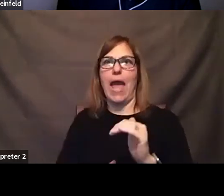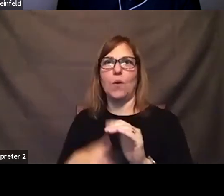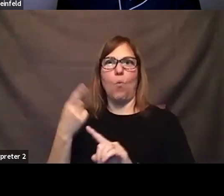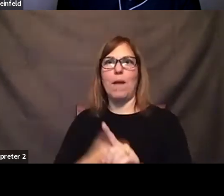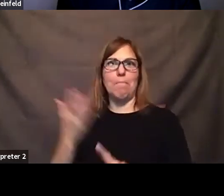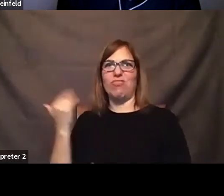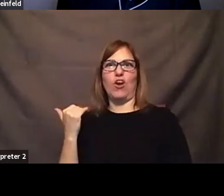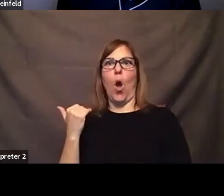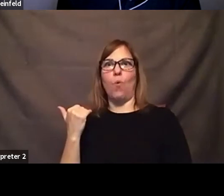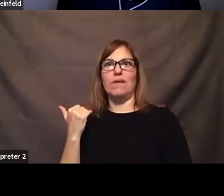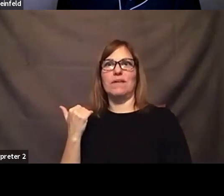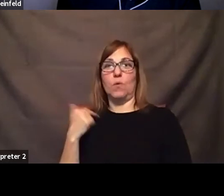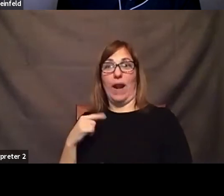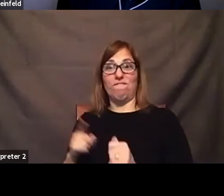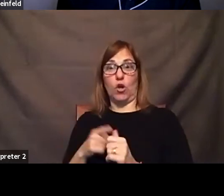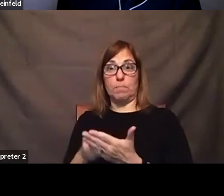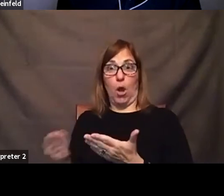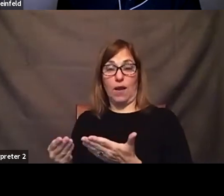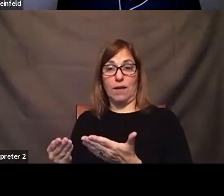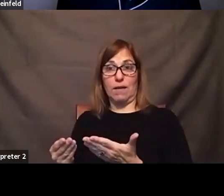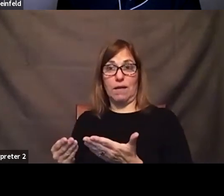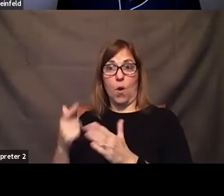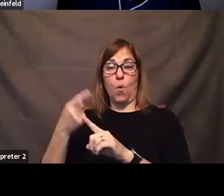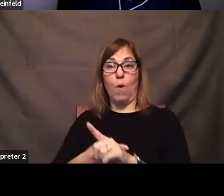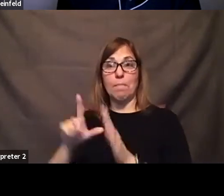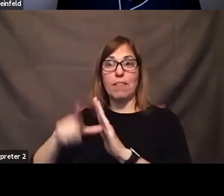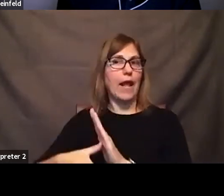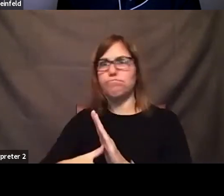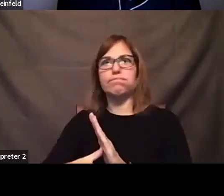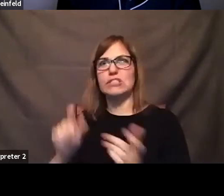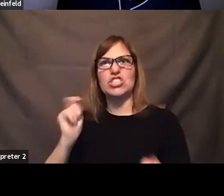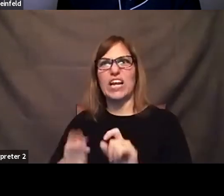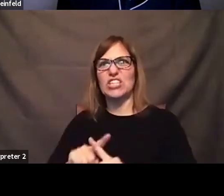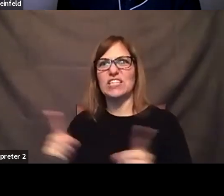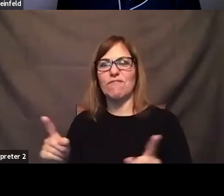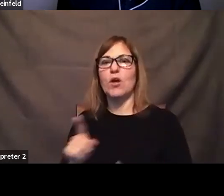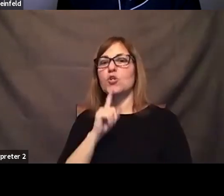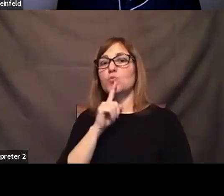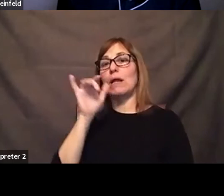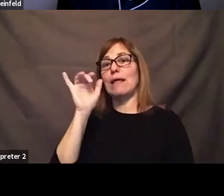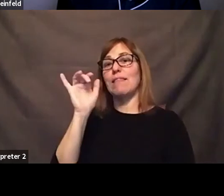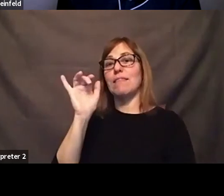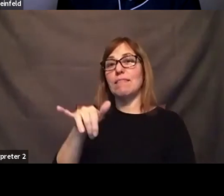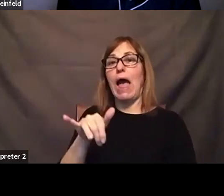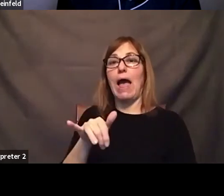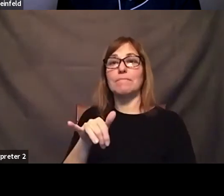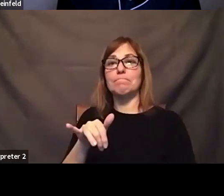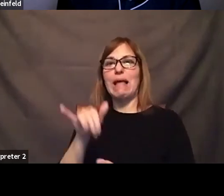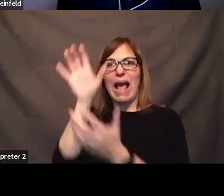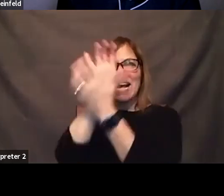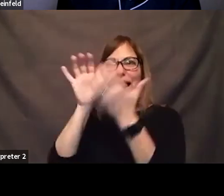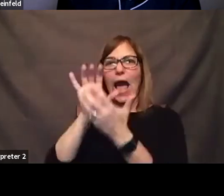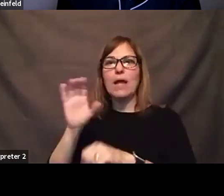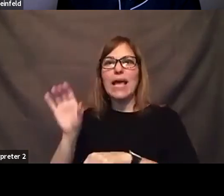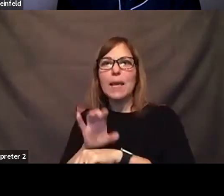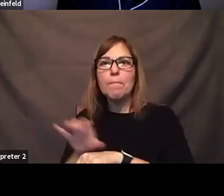with cloud computing, right, connected computing, there's no reason that your experience with the